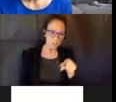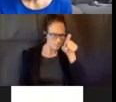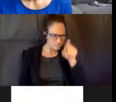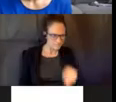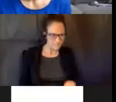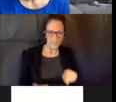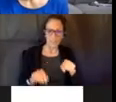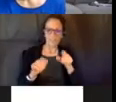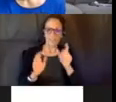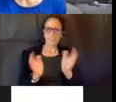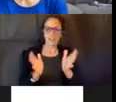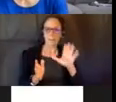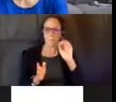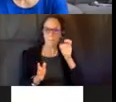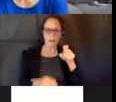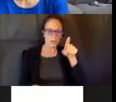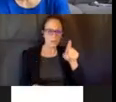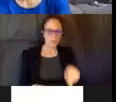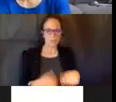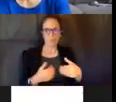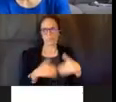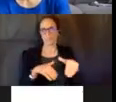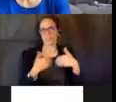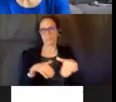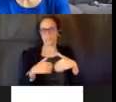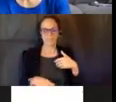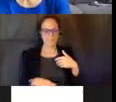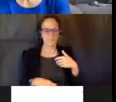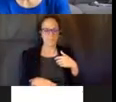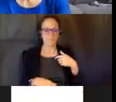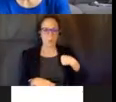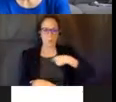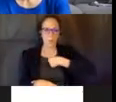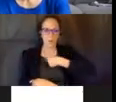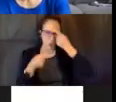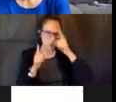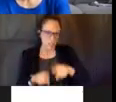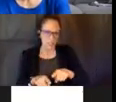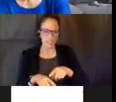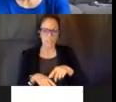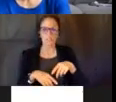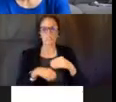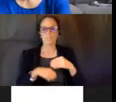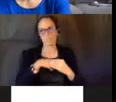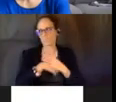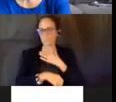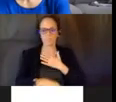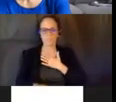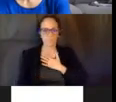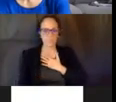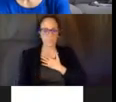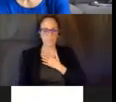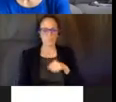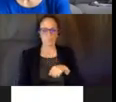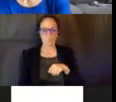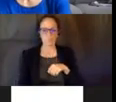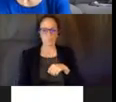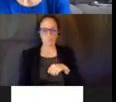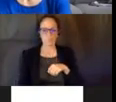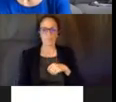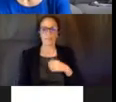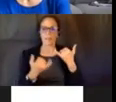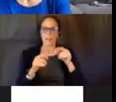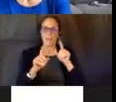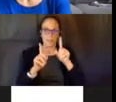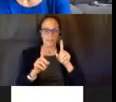take a couple of seconds so we can take a breath and really reflect on some of that. And Sue and I